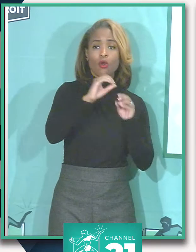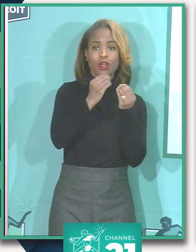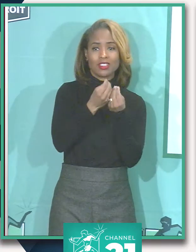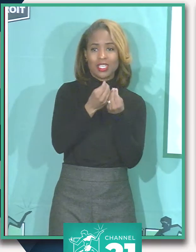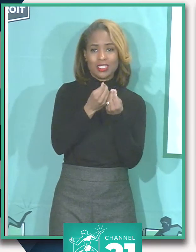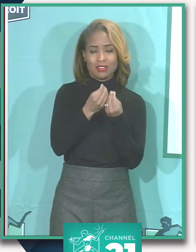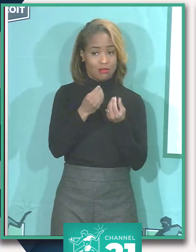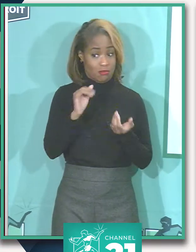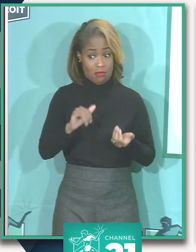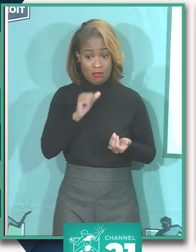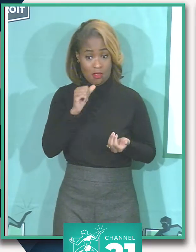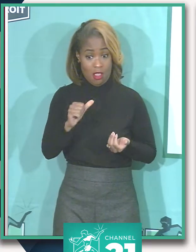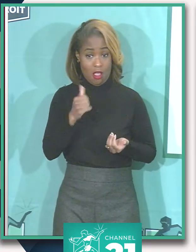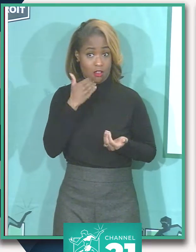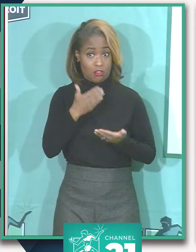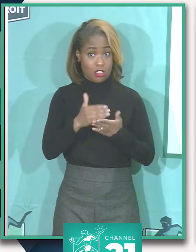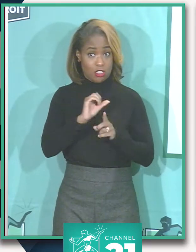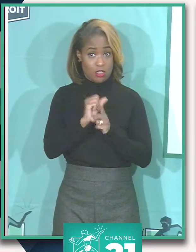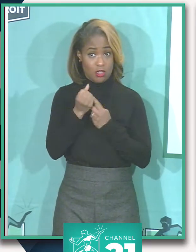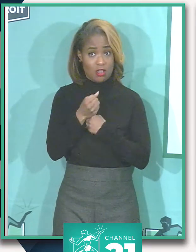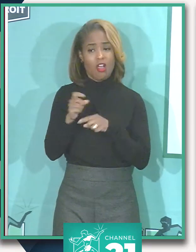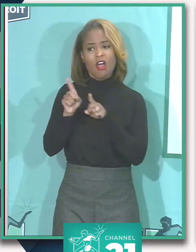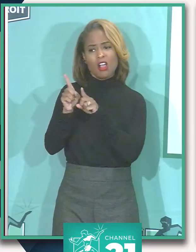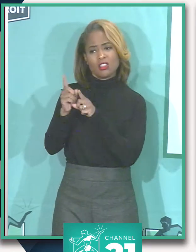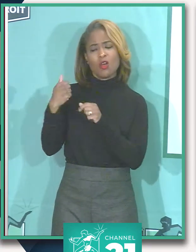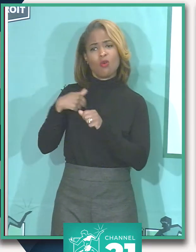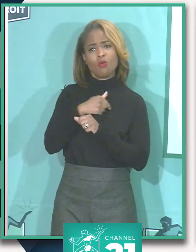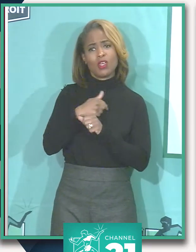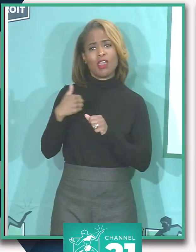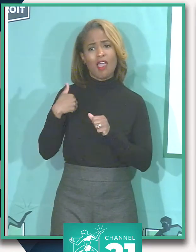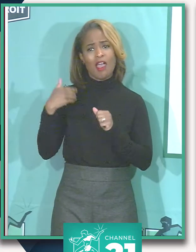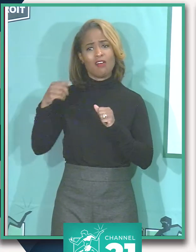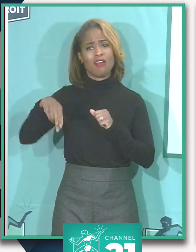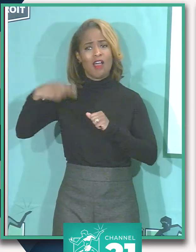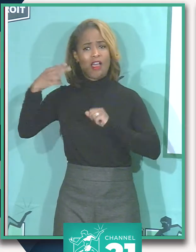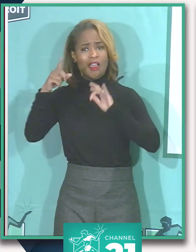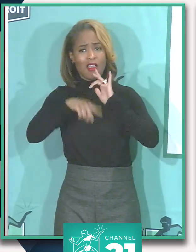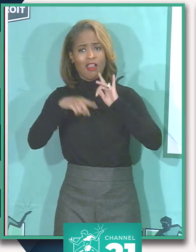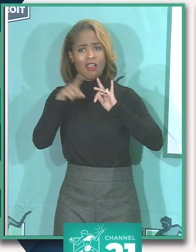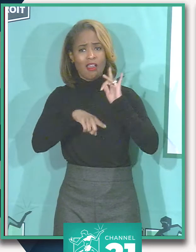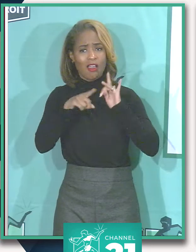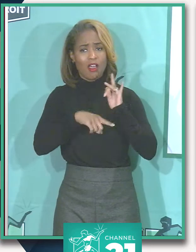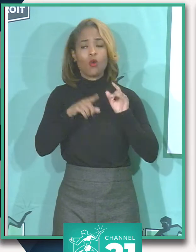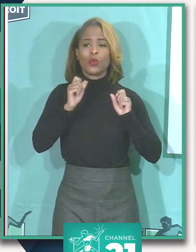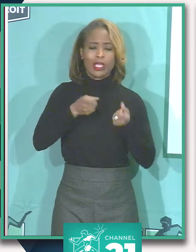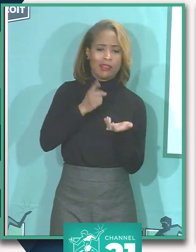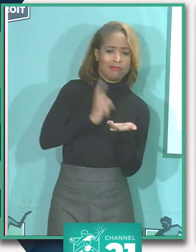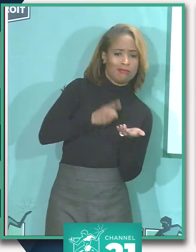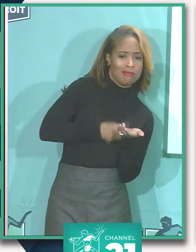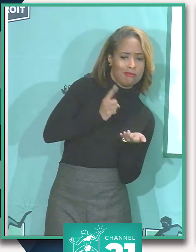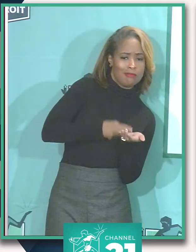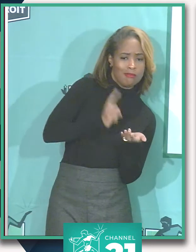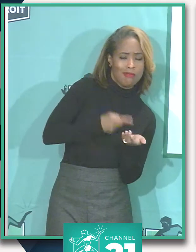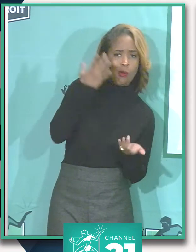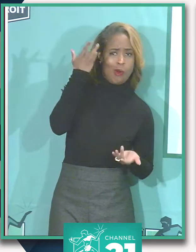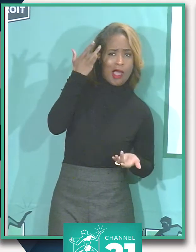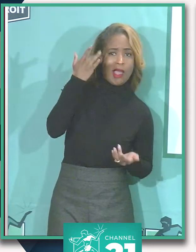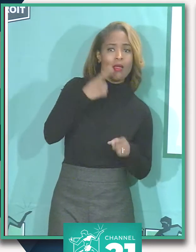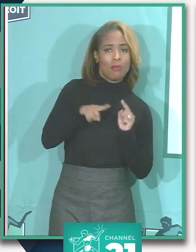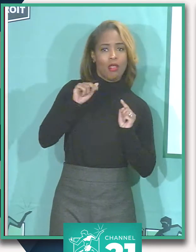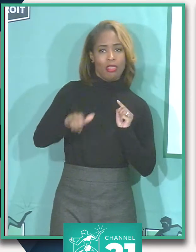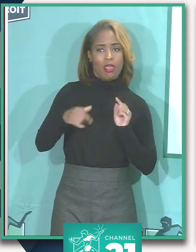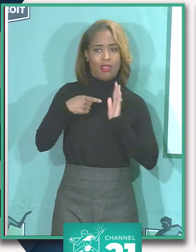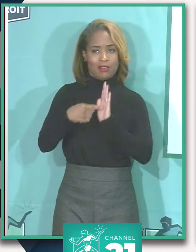situation. The other thing is we've had very high absenteeism rates, and while we could debate the cause of it, this was an example